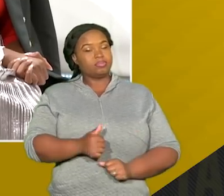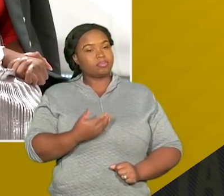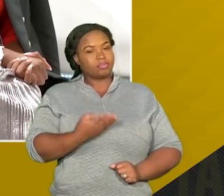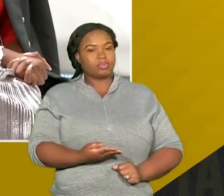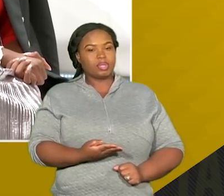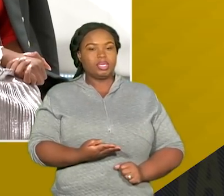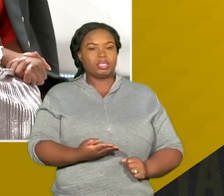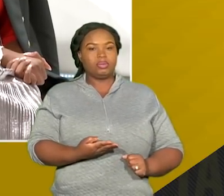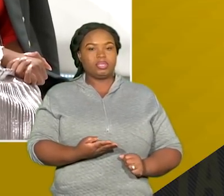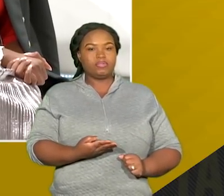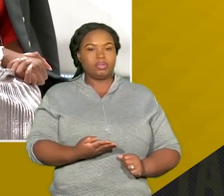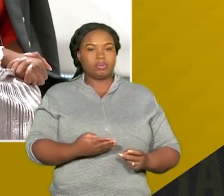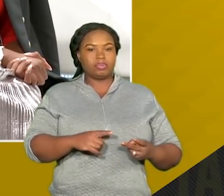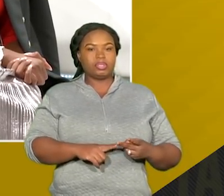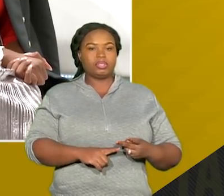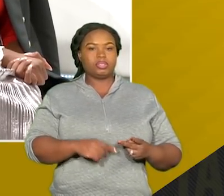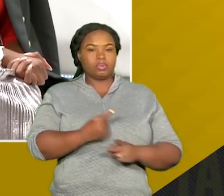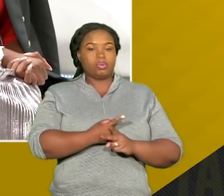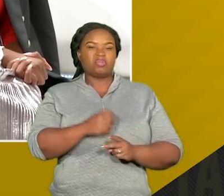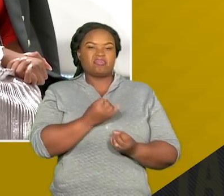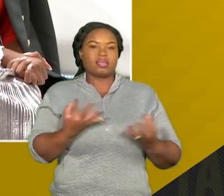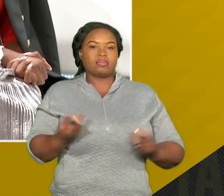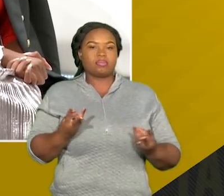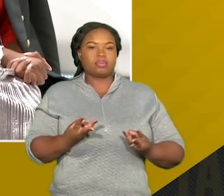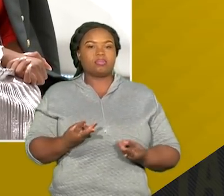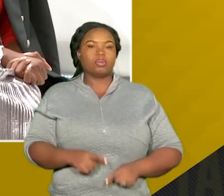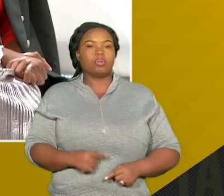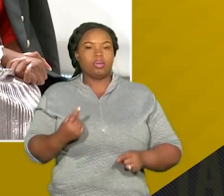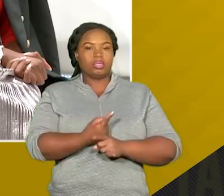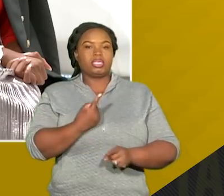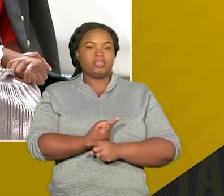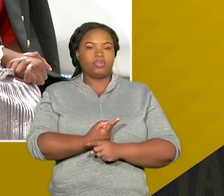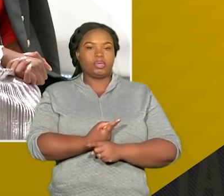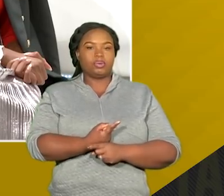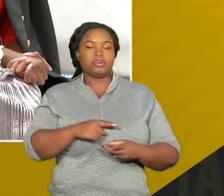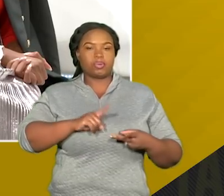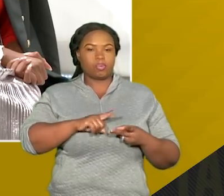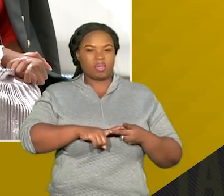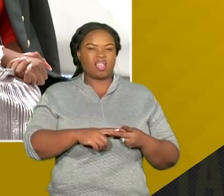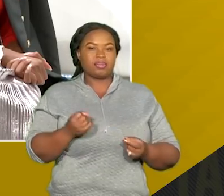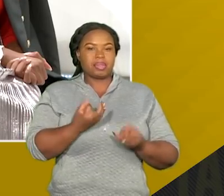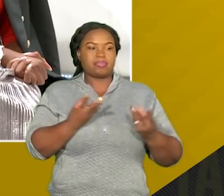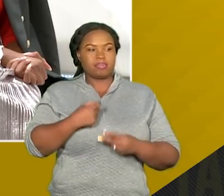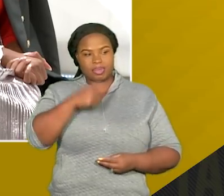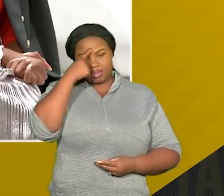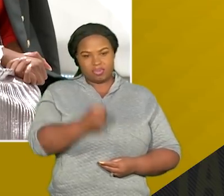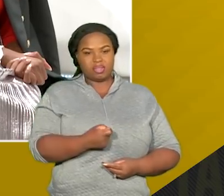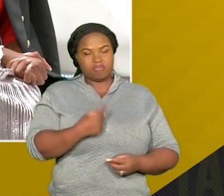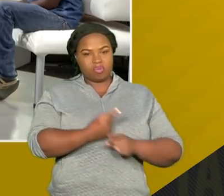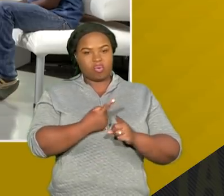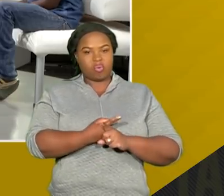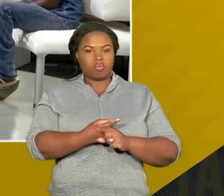Ekuthenini abantu abaningi if bebona izangoma kunalekho ukuthi nisuleleka njengabantu abagangayo. I think that's